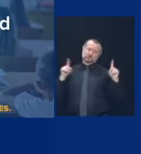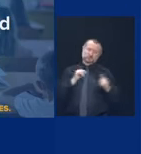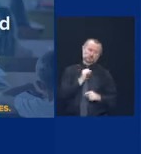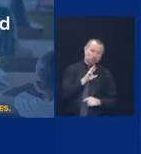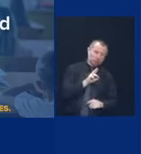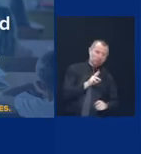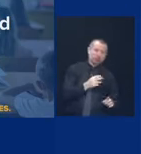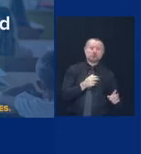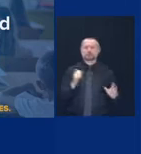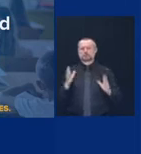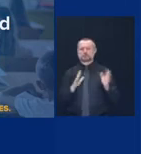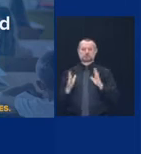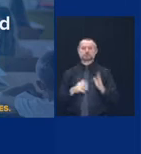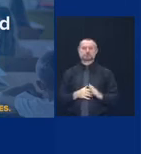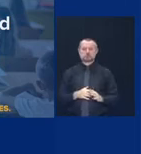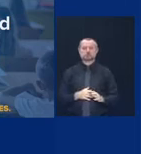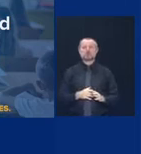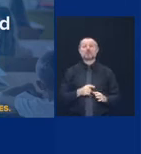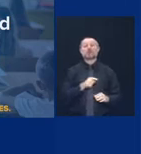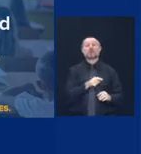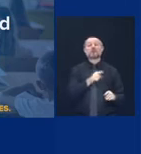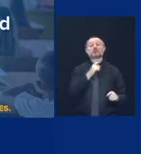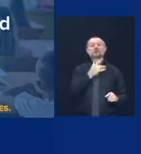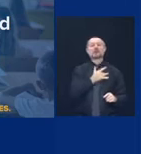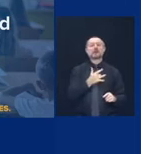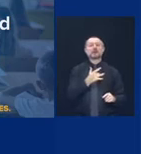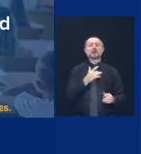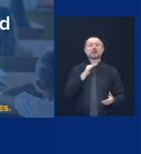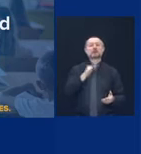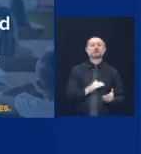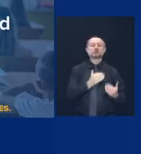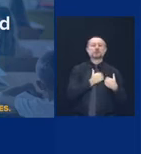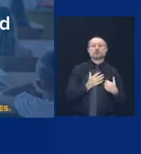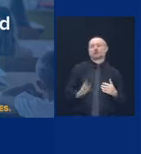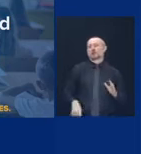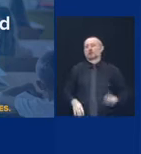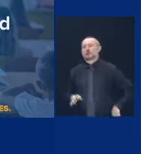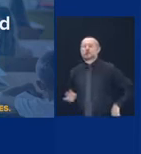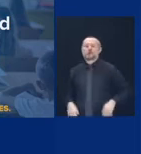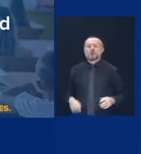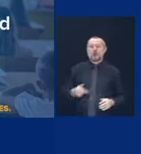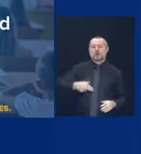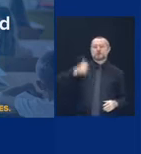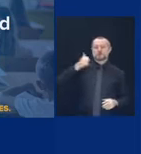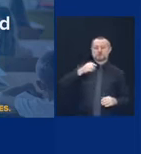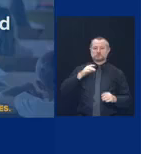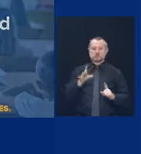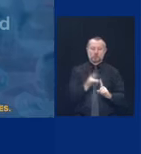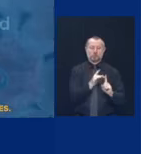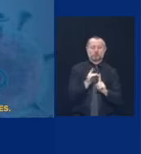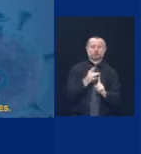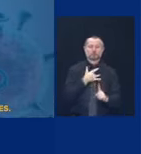There, the students are less responsible, and there's generally a higher infection rate.